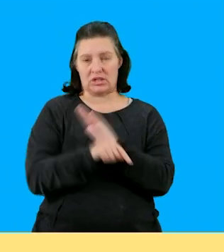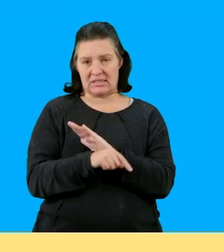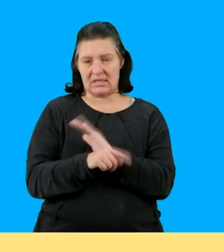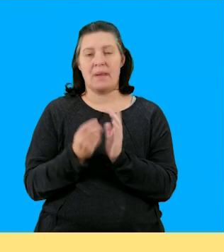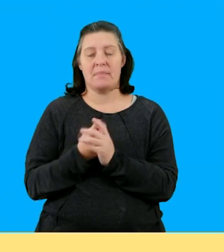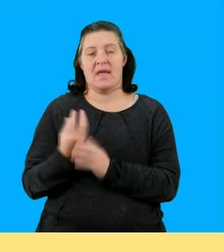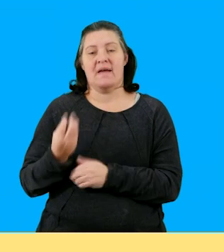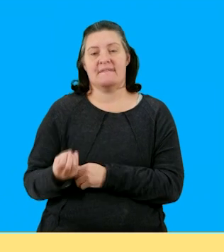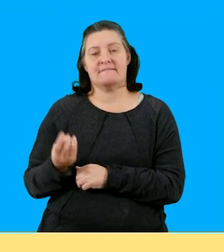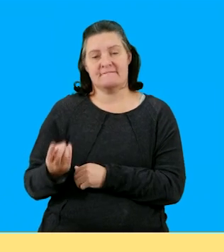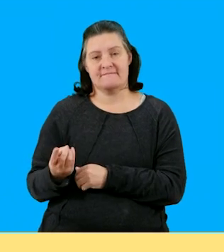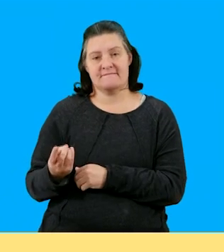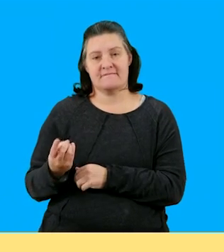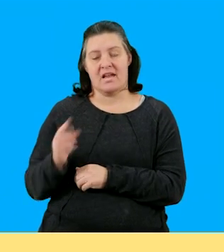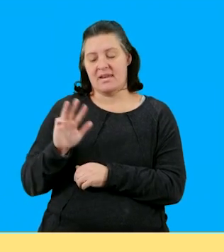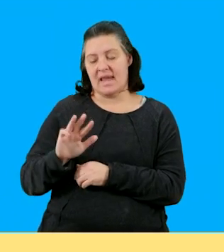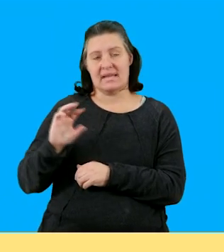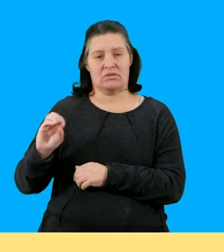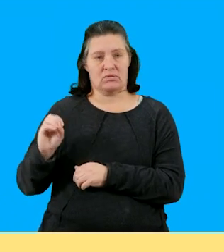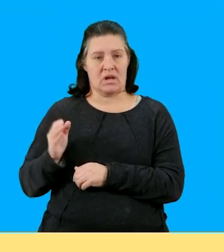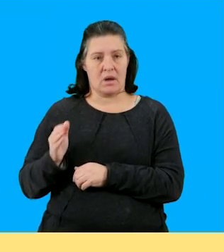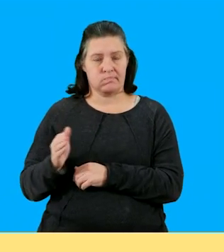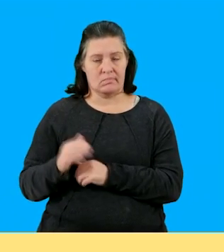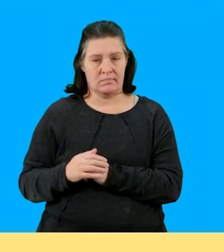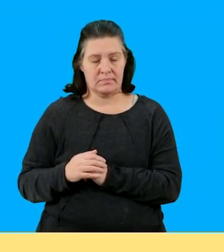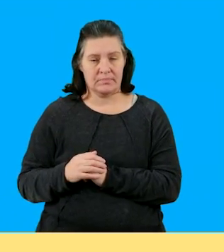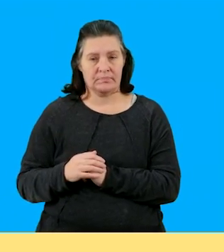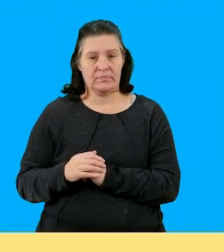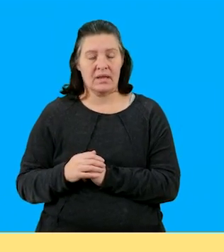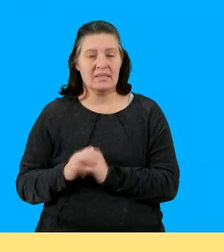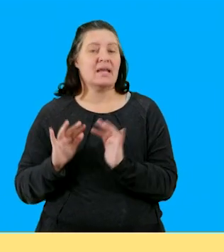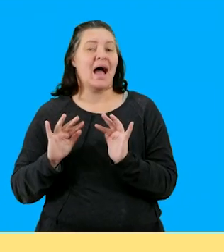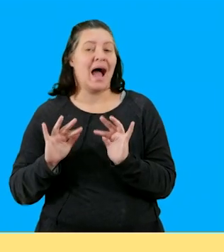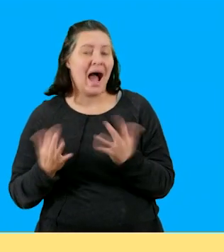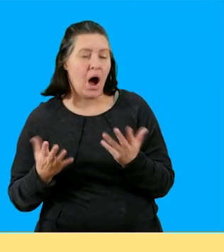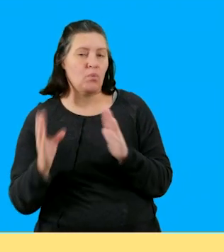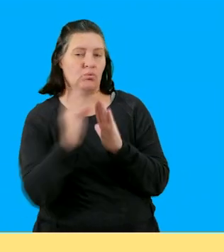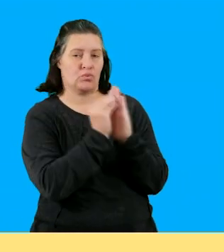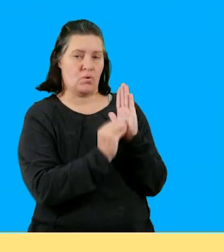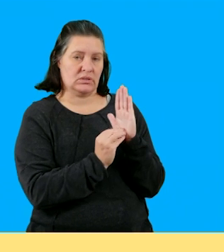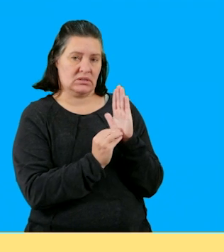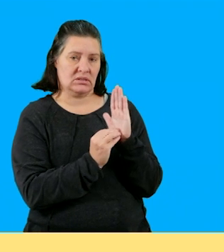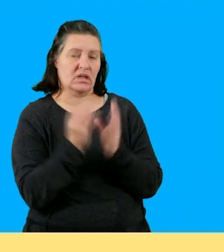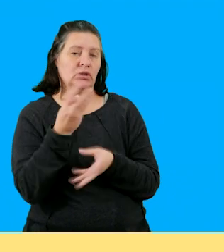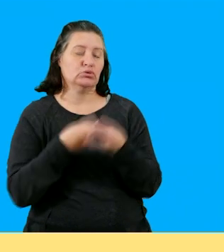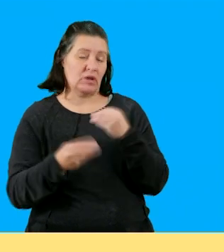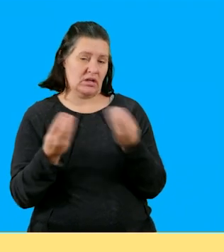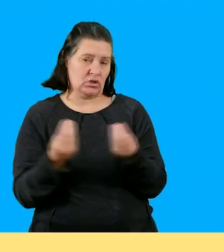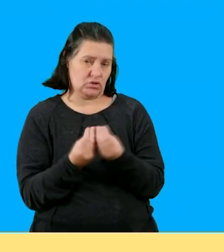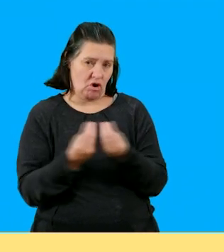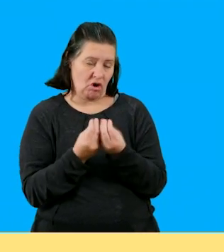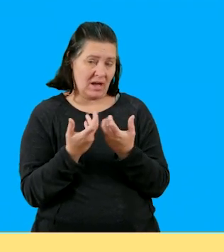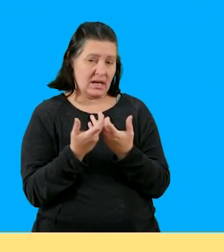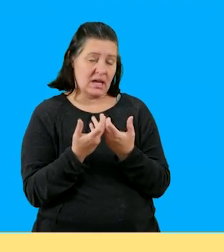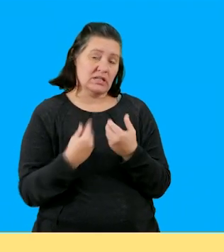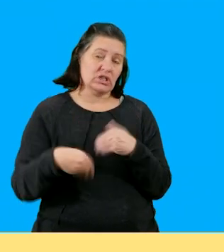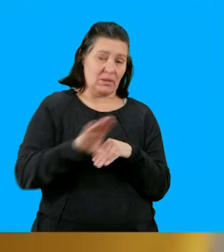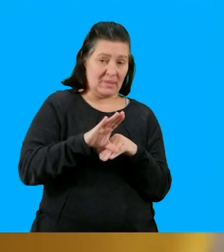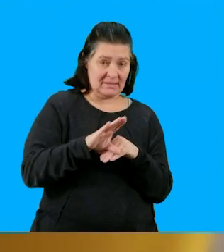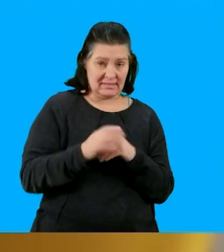The third one is omissions of stock purchases in the trading stock account. That is, when we buy stock, there